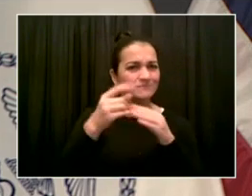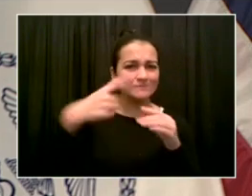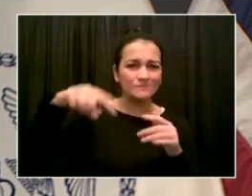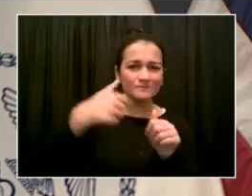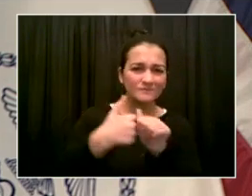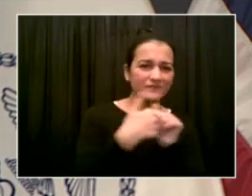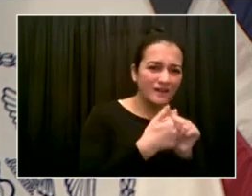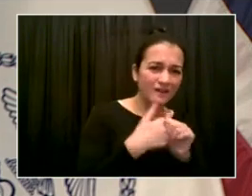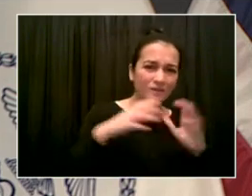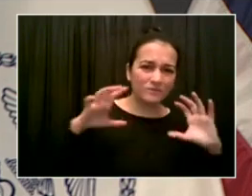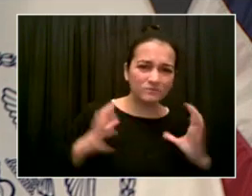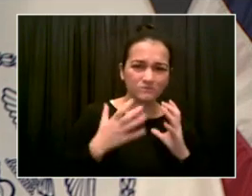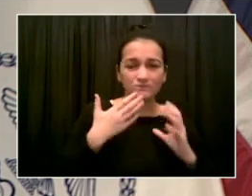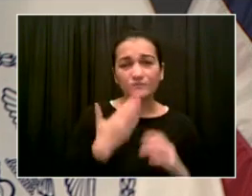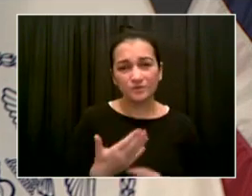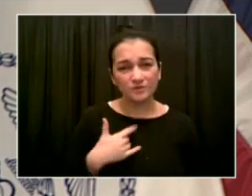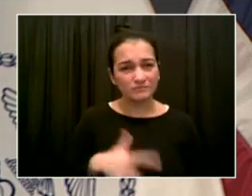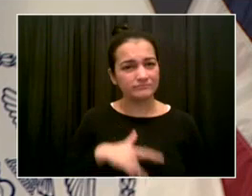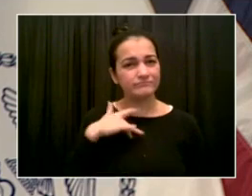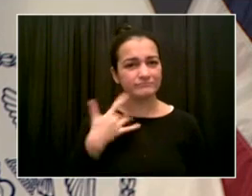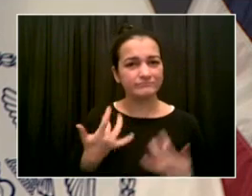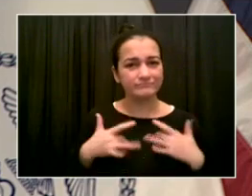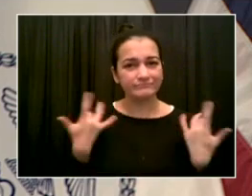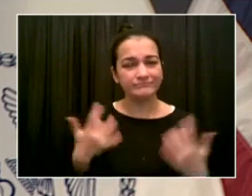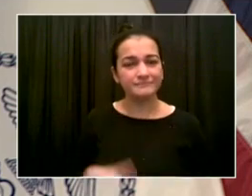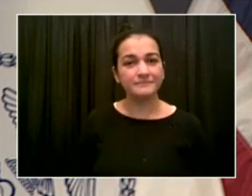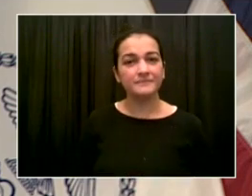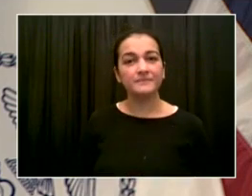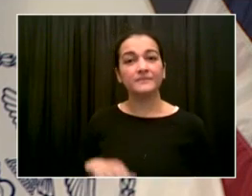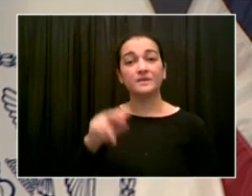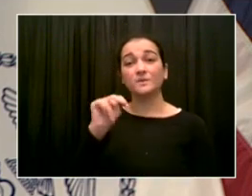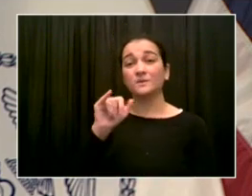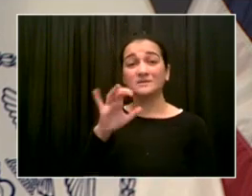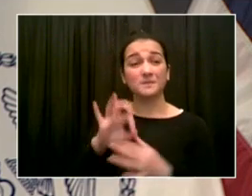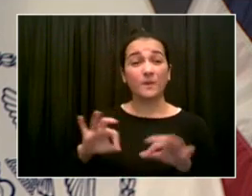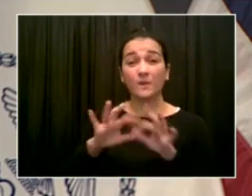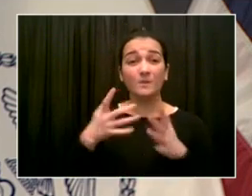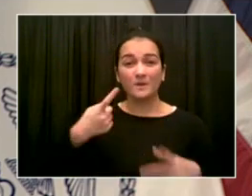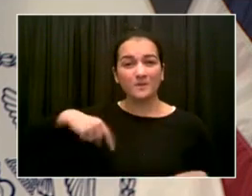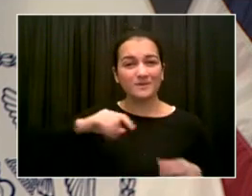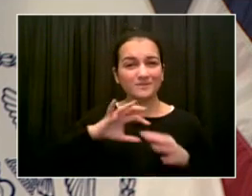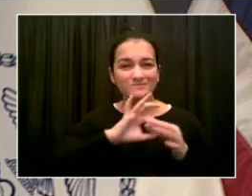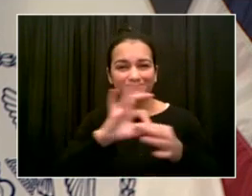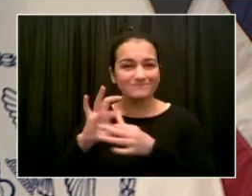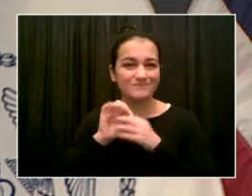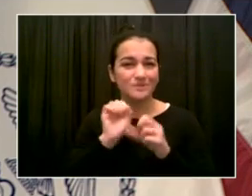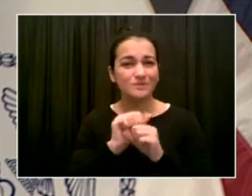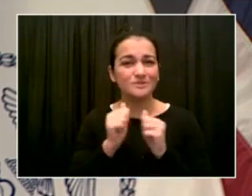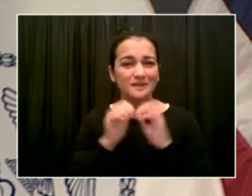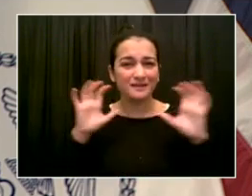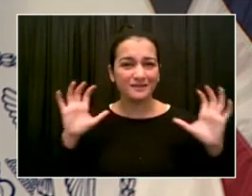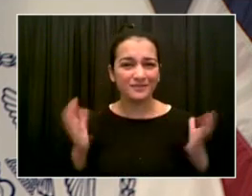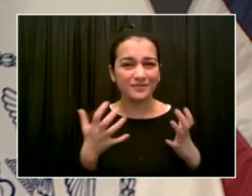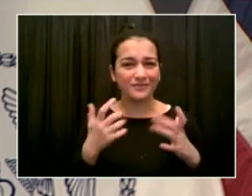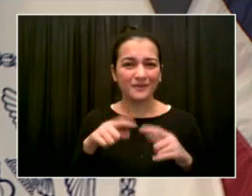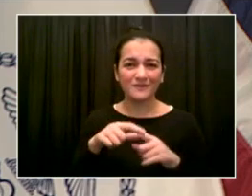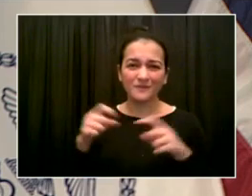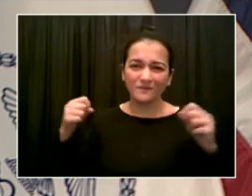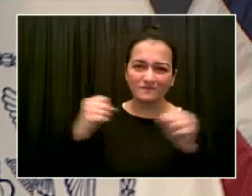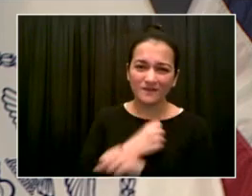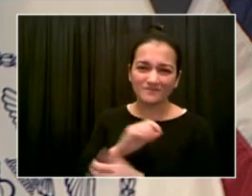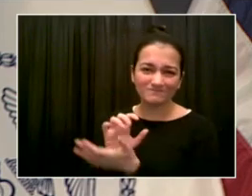back this extraordinary challenge. And now we're one of the safest places in the country. But the thing I came here to do is to